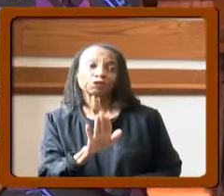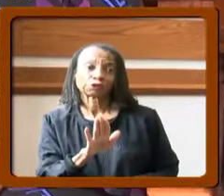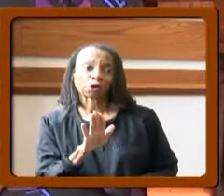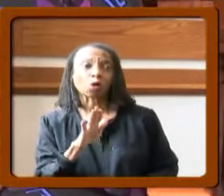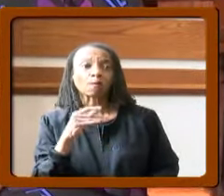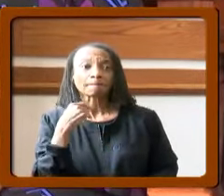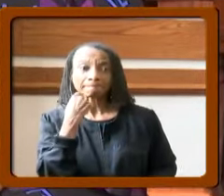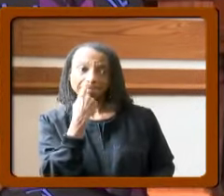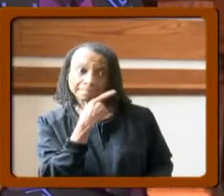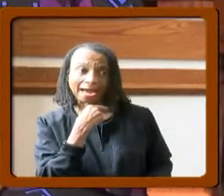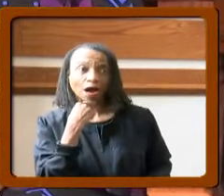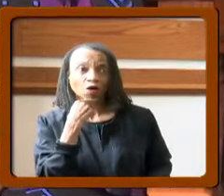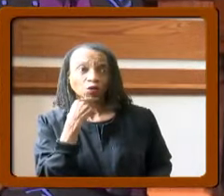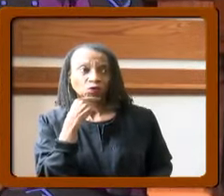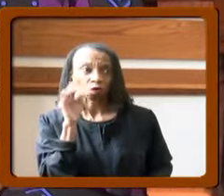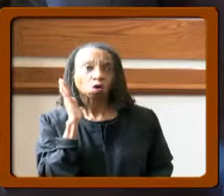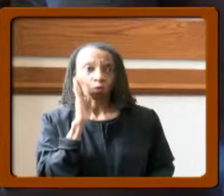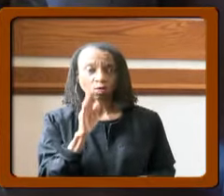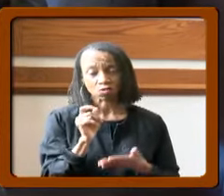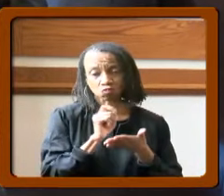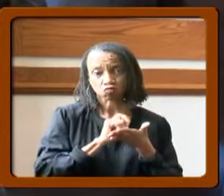write a check.